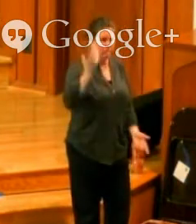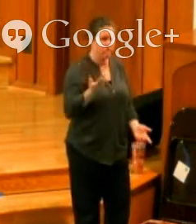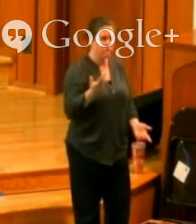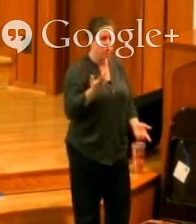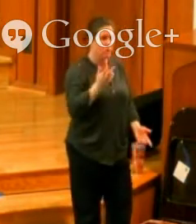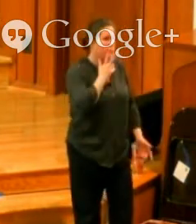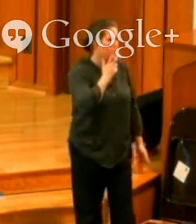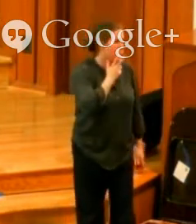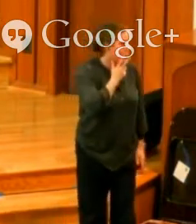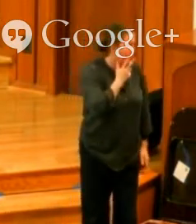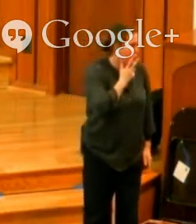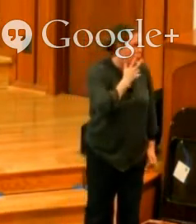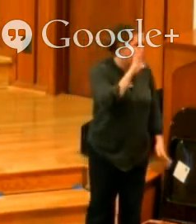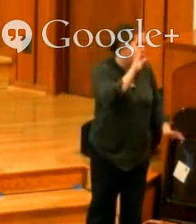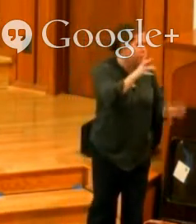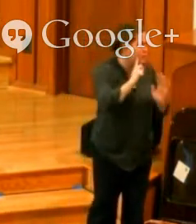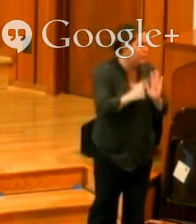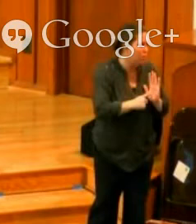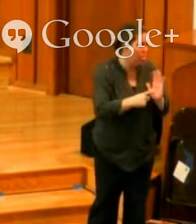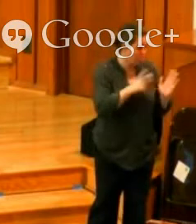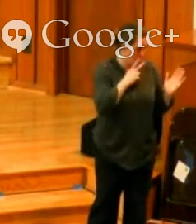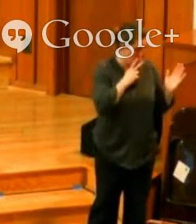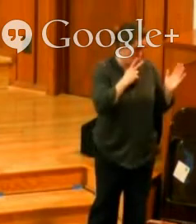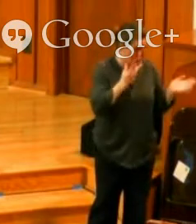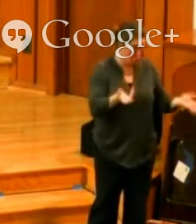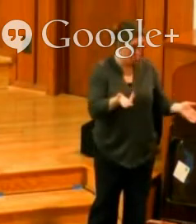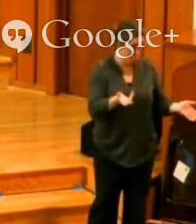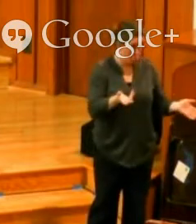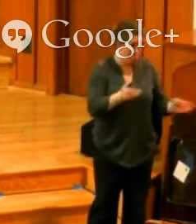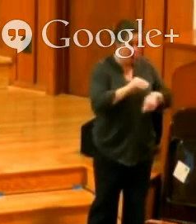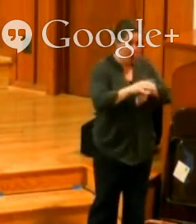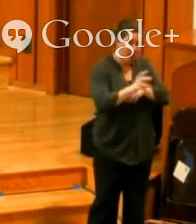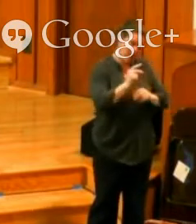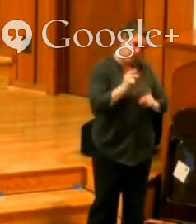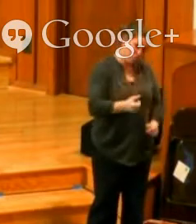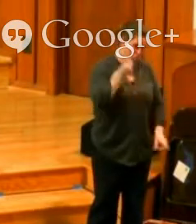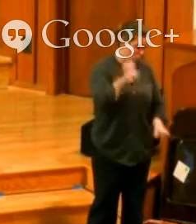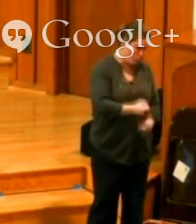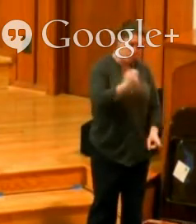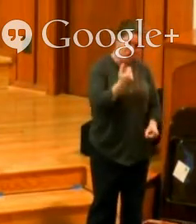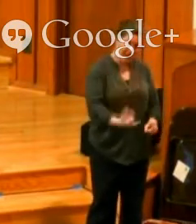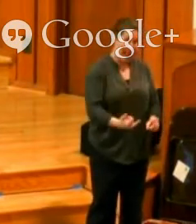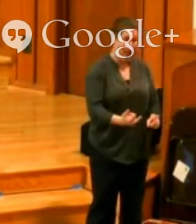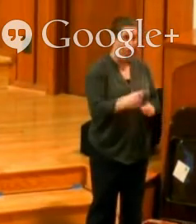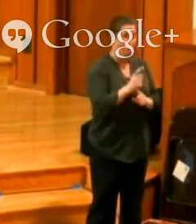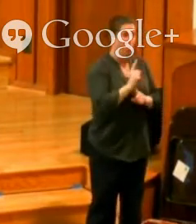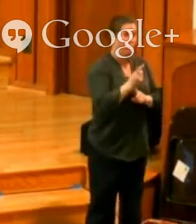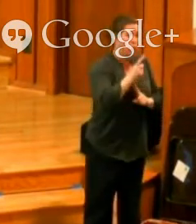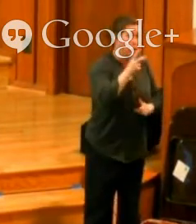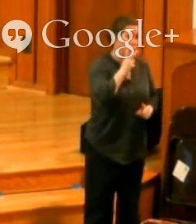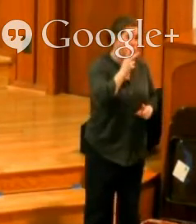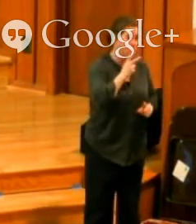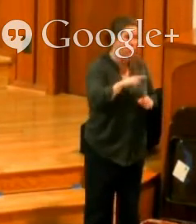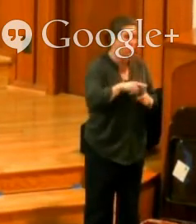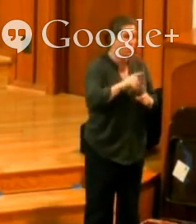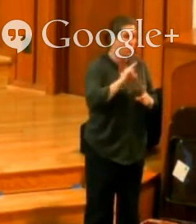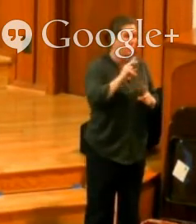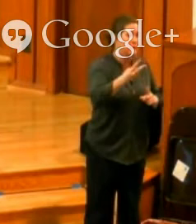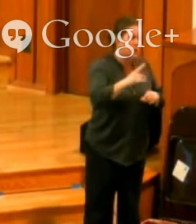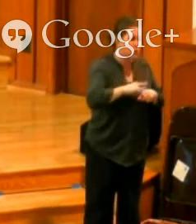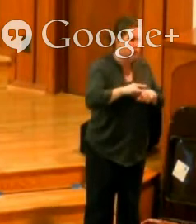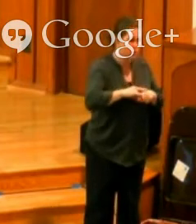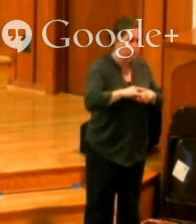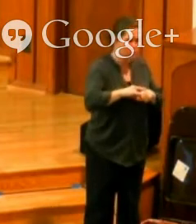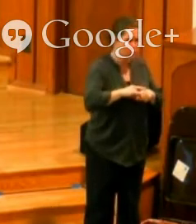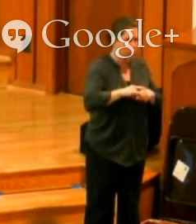smokers. And if we smoke cigarettes, maybe it's not going to affect you right away. It won't affect you the first cigarette or the second cigarette or the third. It might not even affect